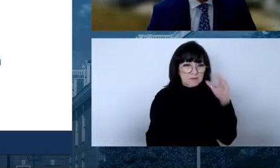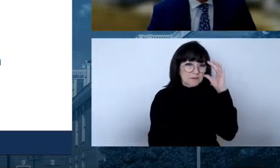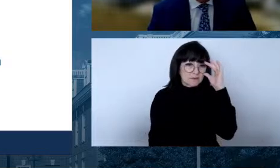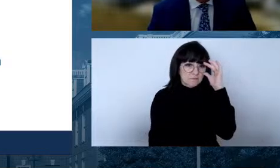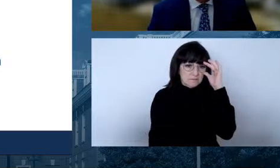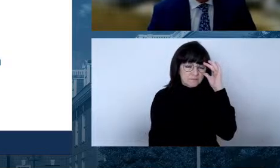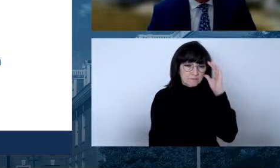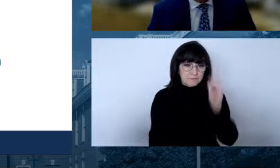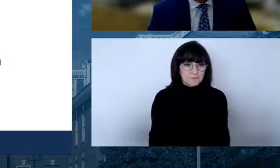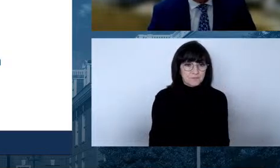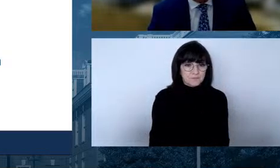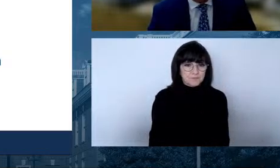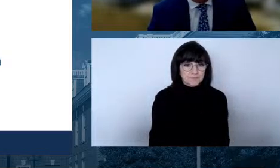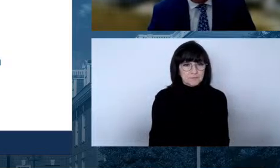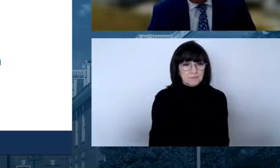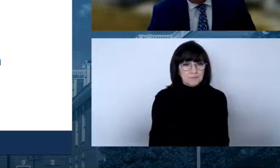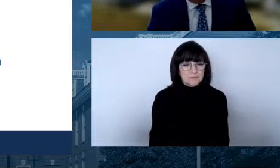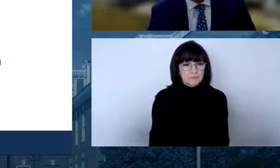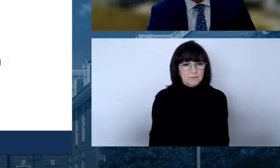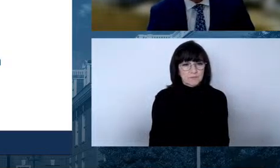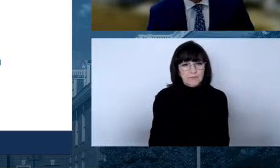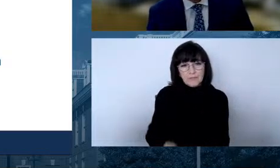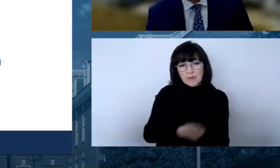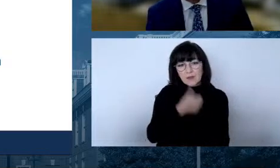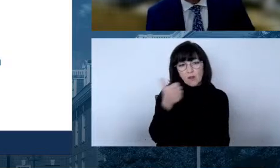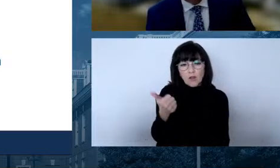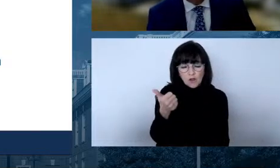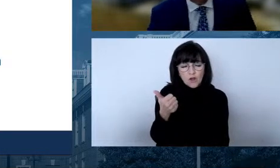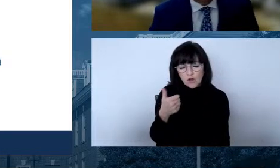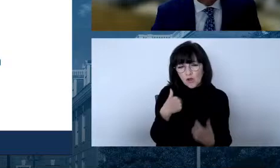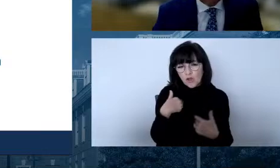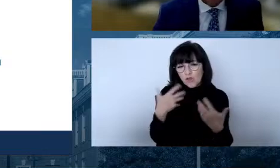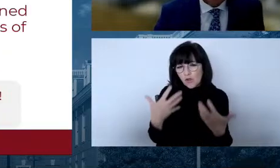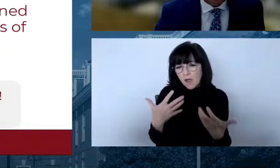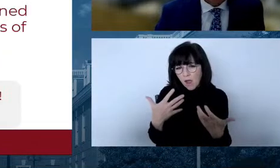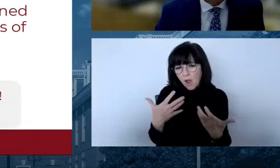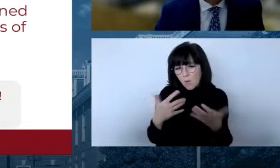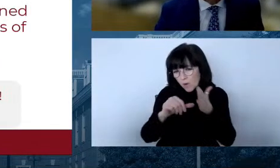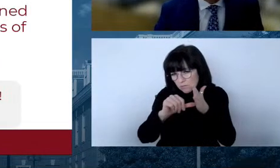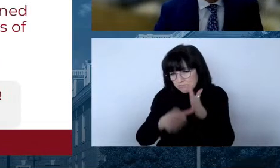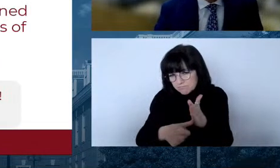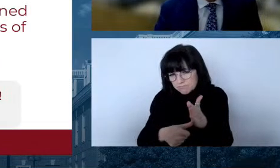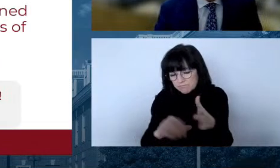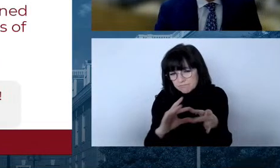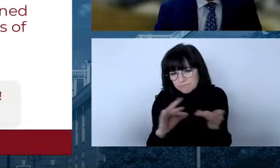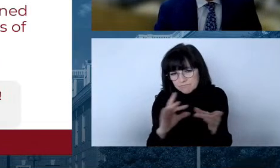Another couple things I want to talk about, and I think we can go to the next slide.